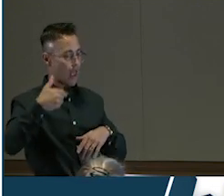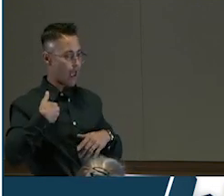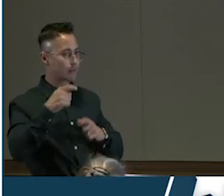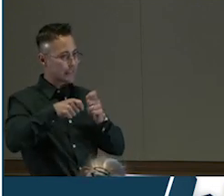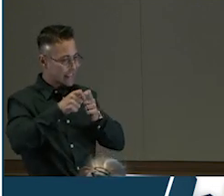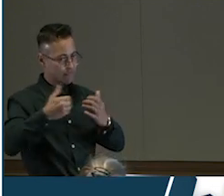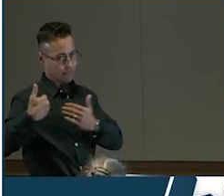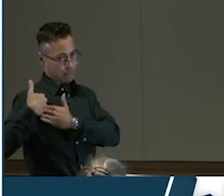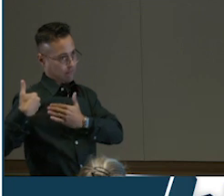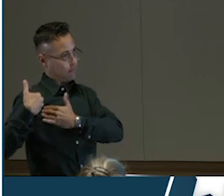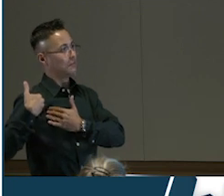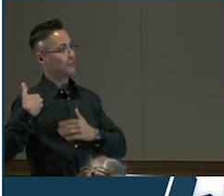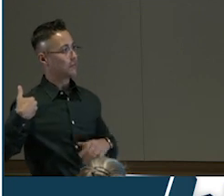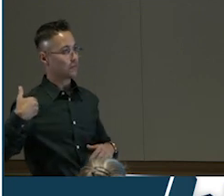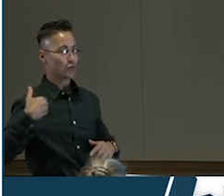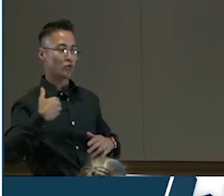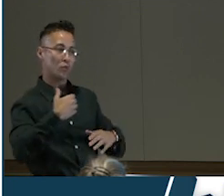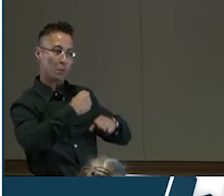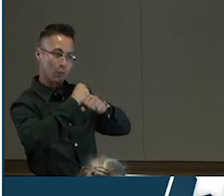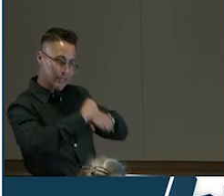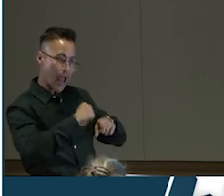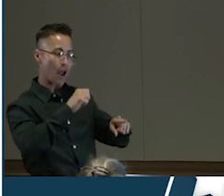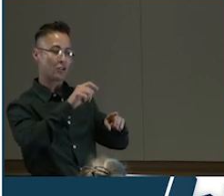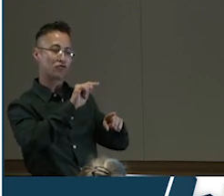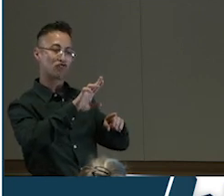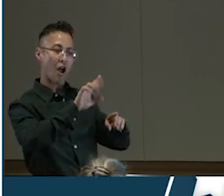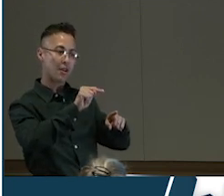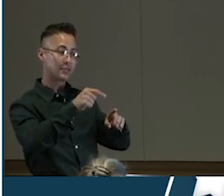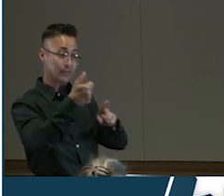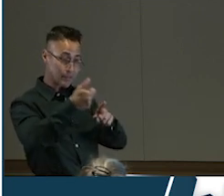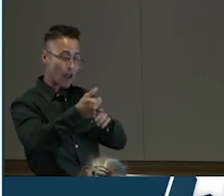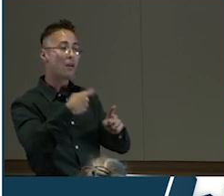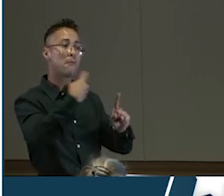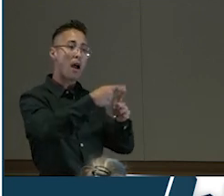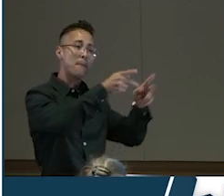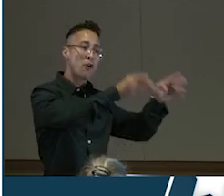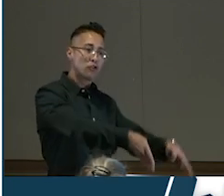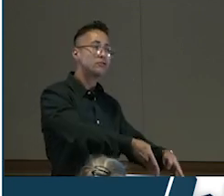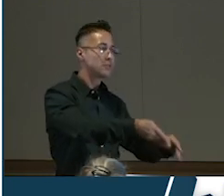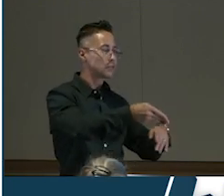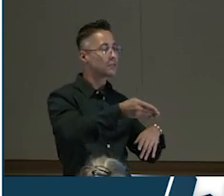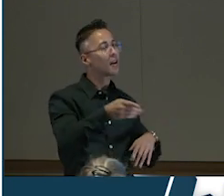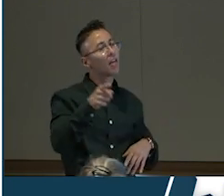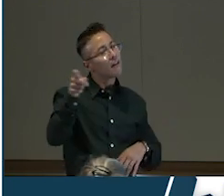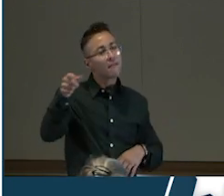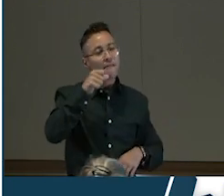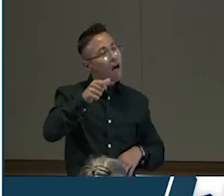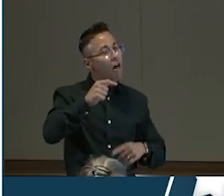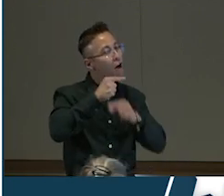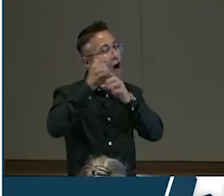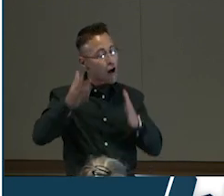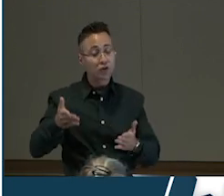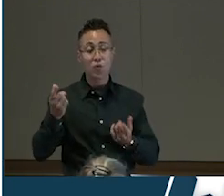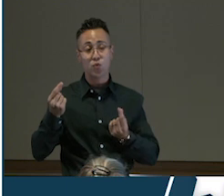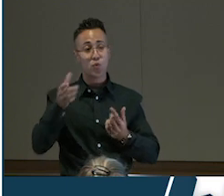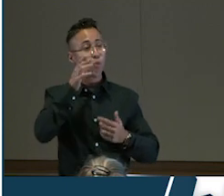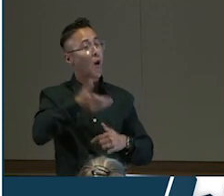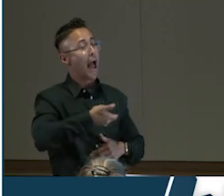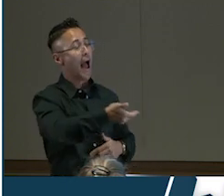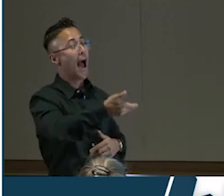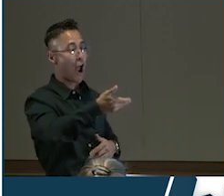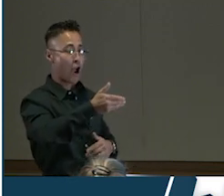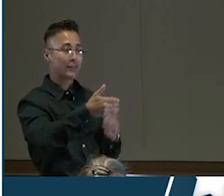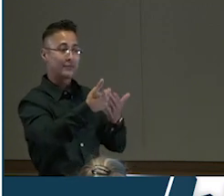or legal responsibility to protect the trust in the individual, and they will not be the guardian, so they would either hire a guardian as